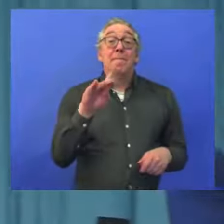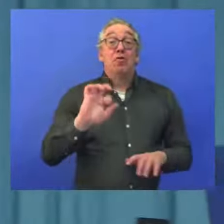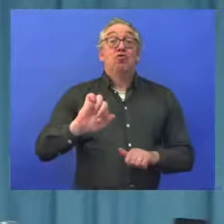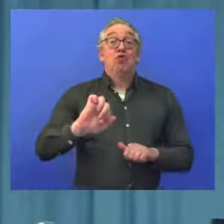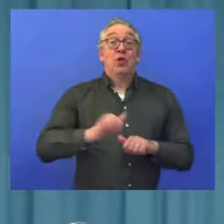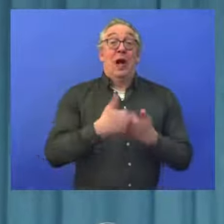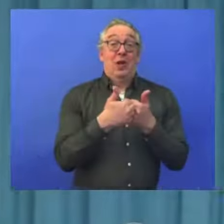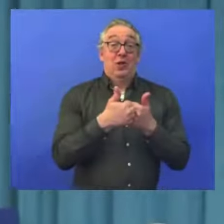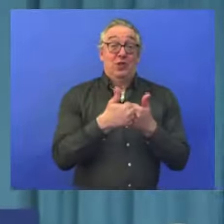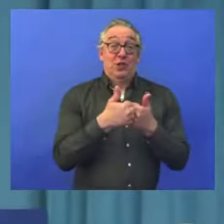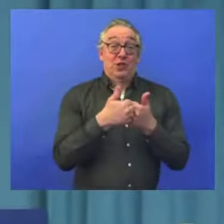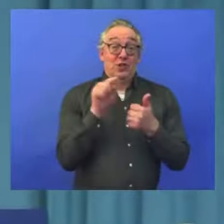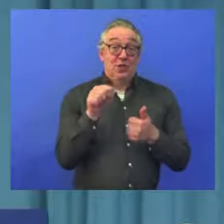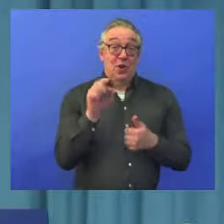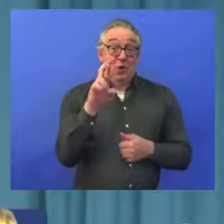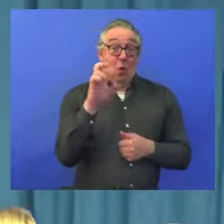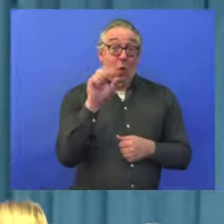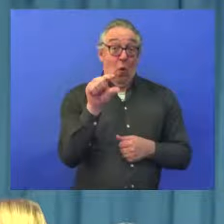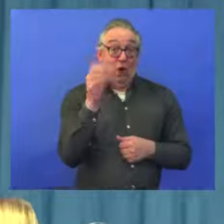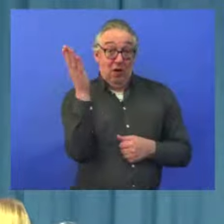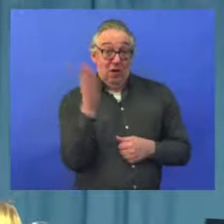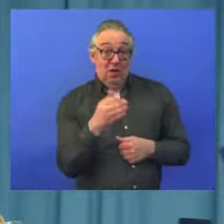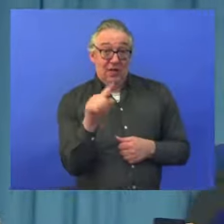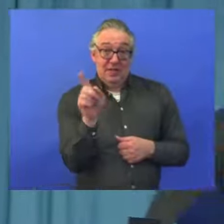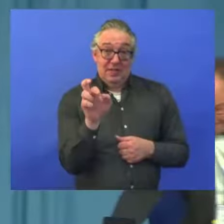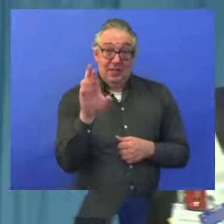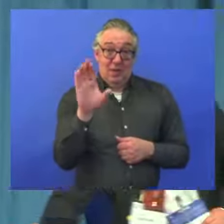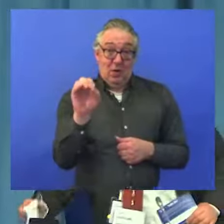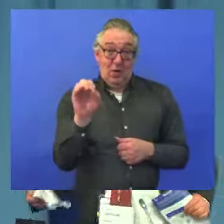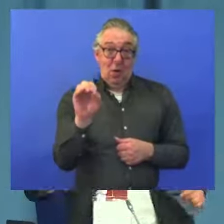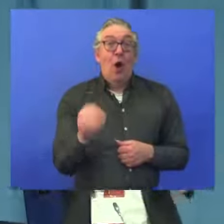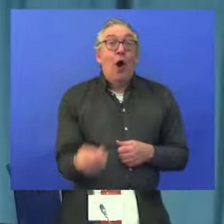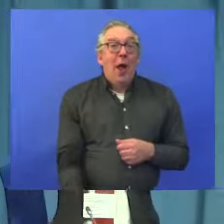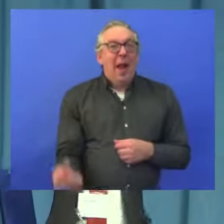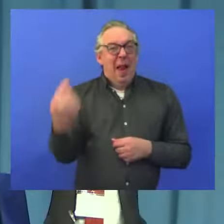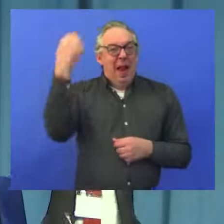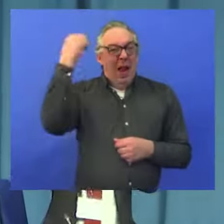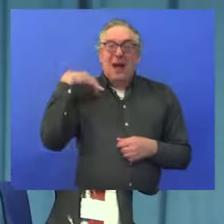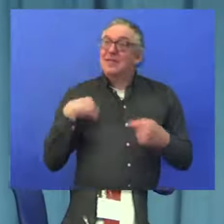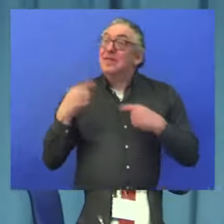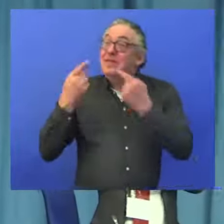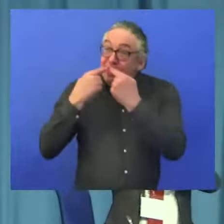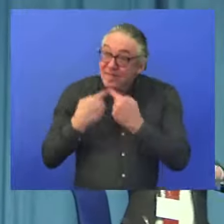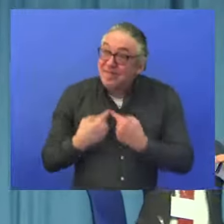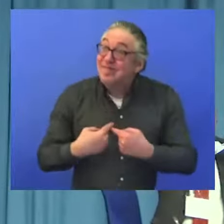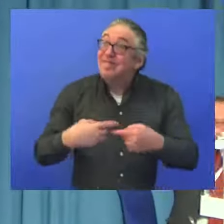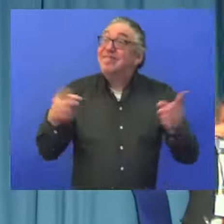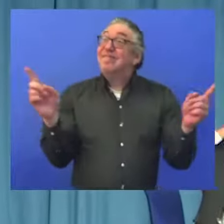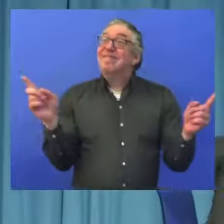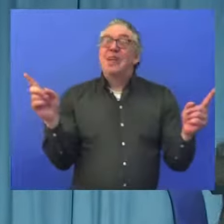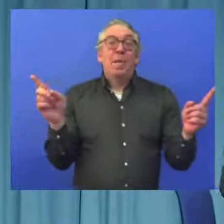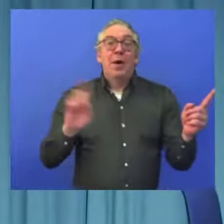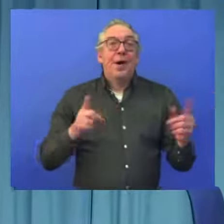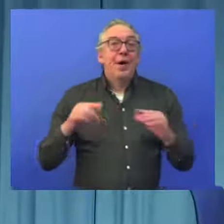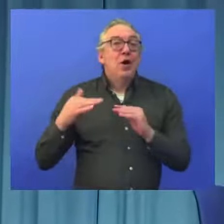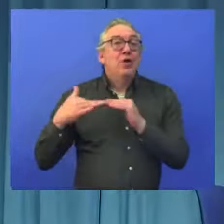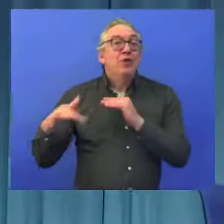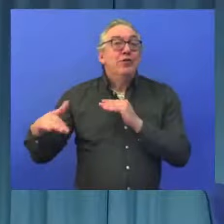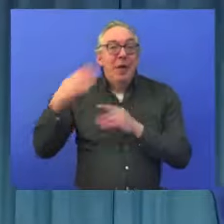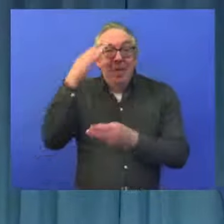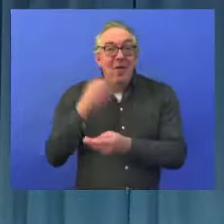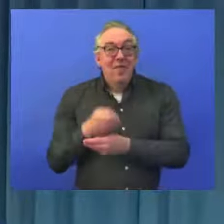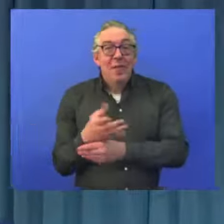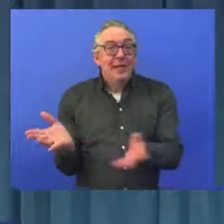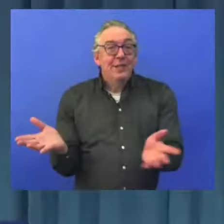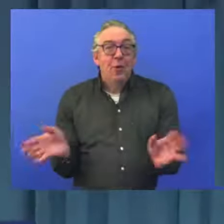because I believe our stream wasn't open when we did that great Bonnie and Clyde conversation. So, Holger, you were talking about the Wheel Map